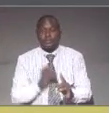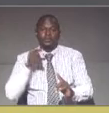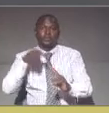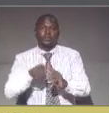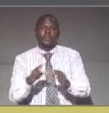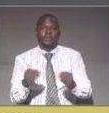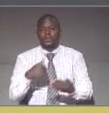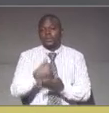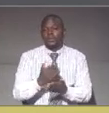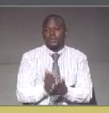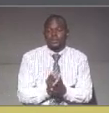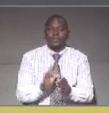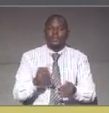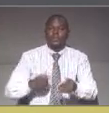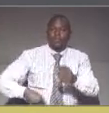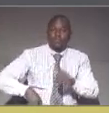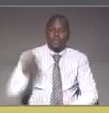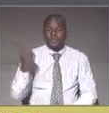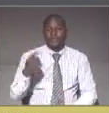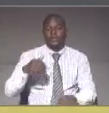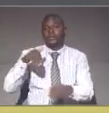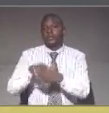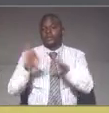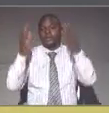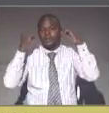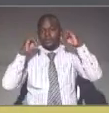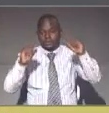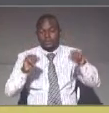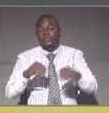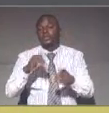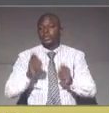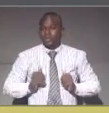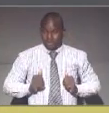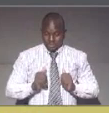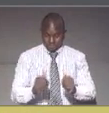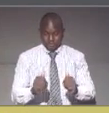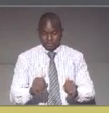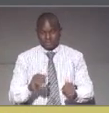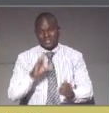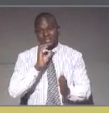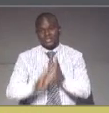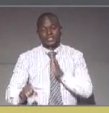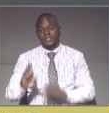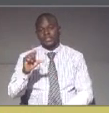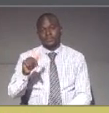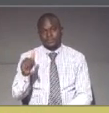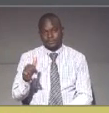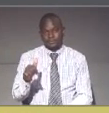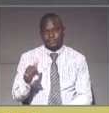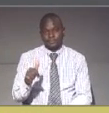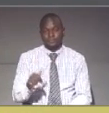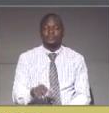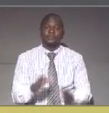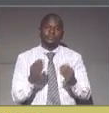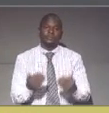sectors in the country if the party won presidency. The tourism sector took precedence in the 7th chapter. Now